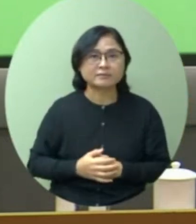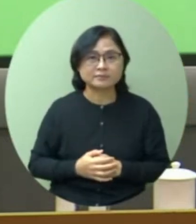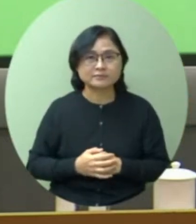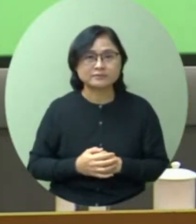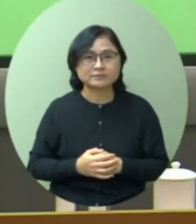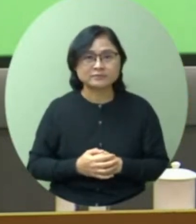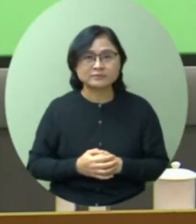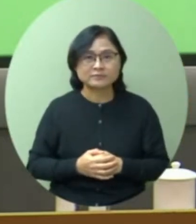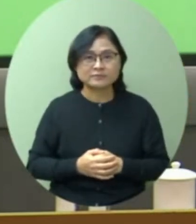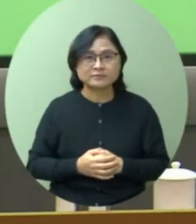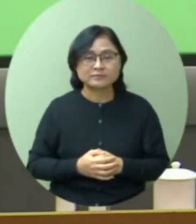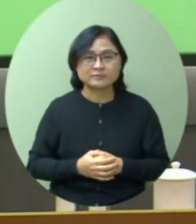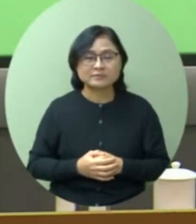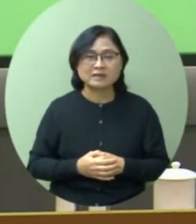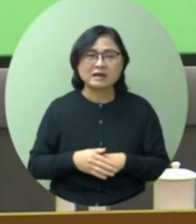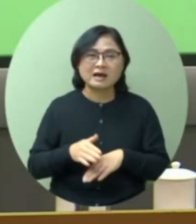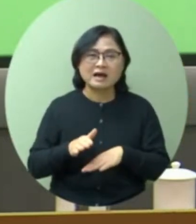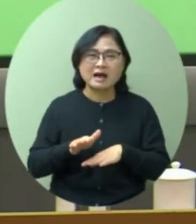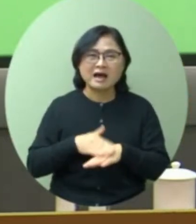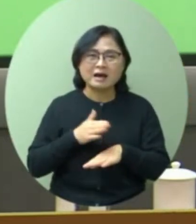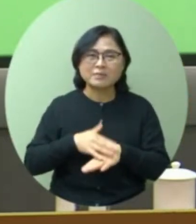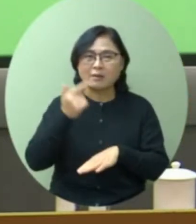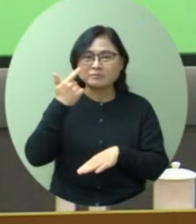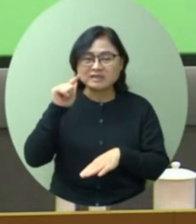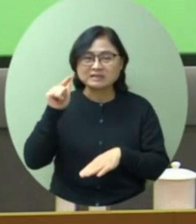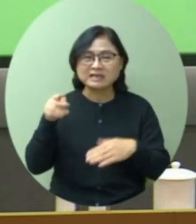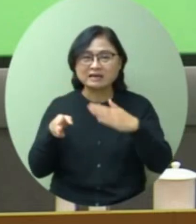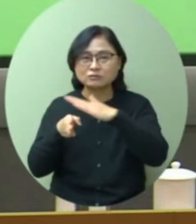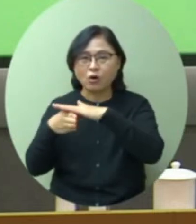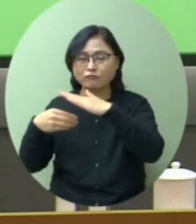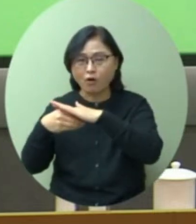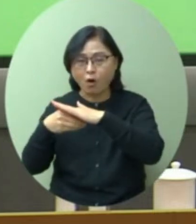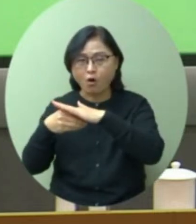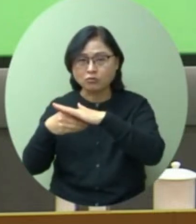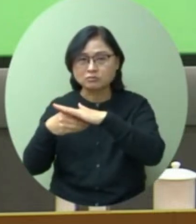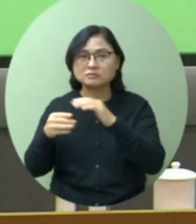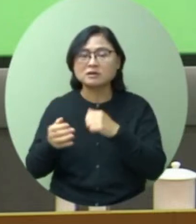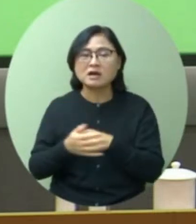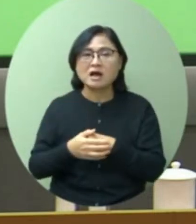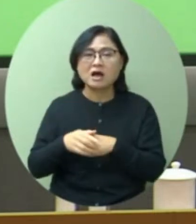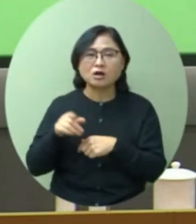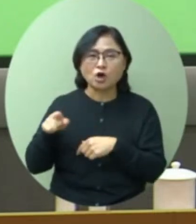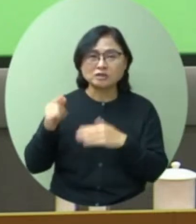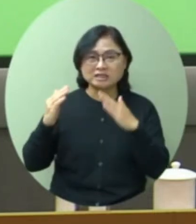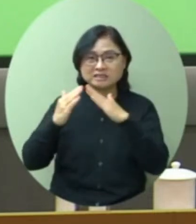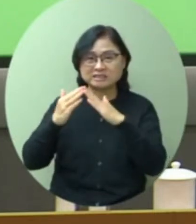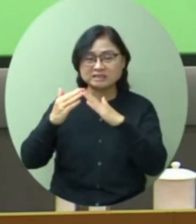operator. They can only enter the market with